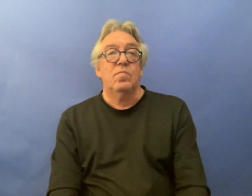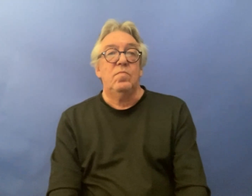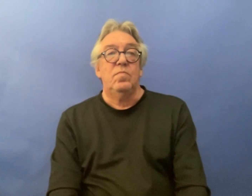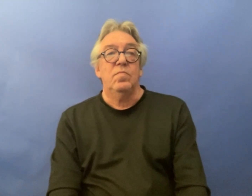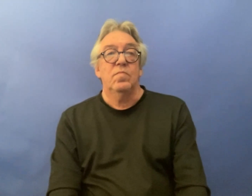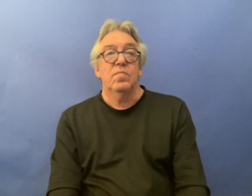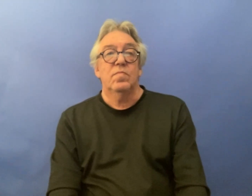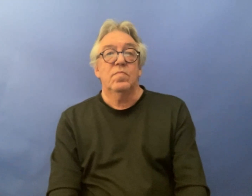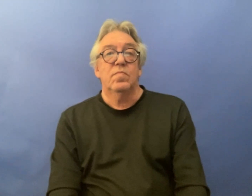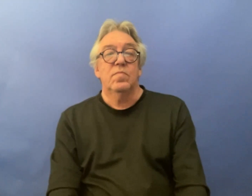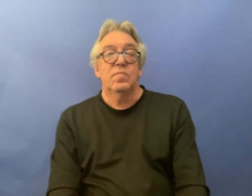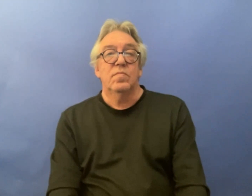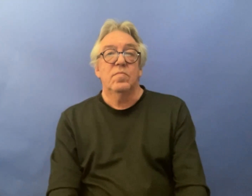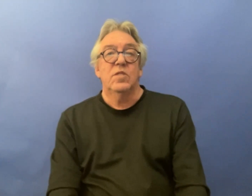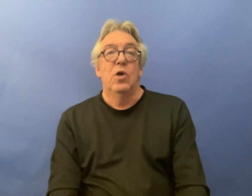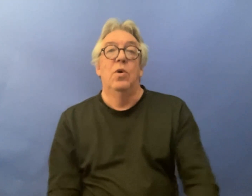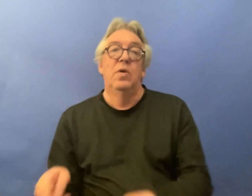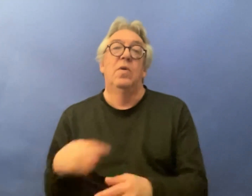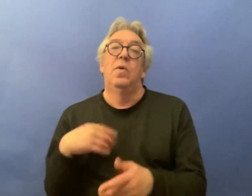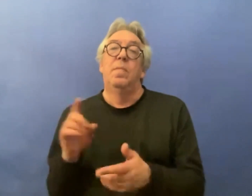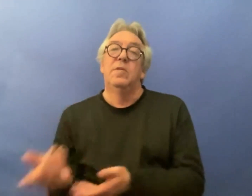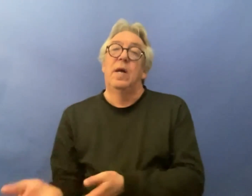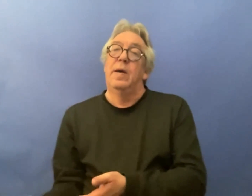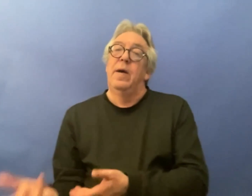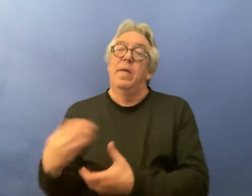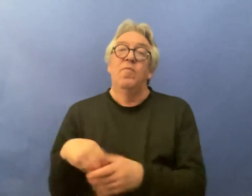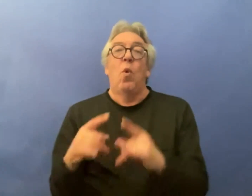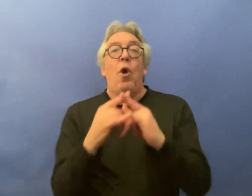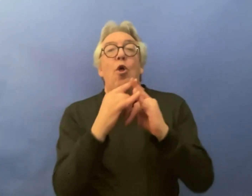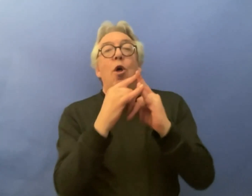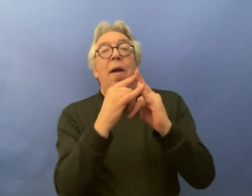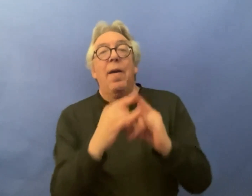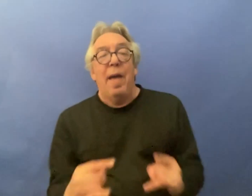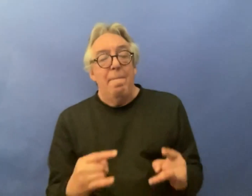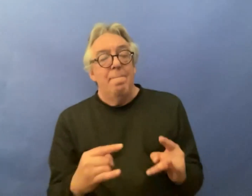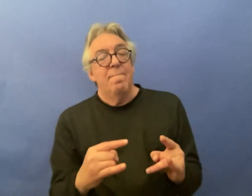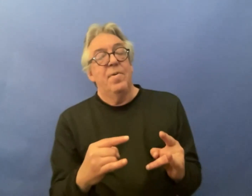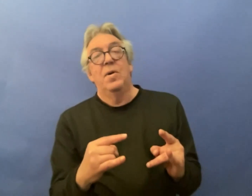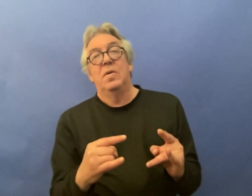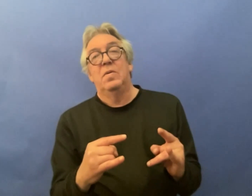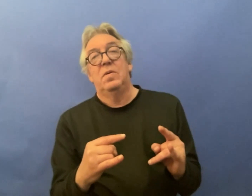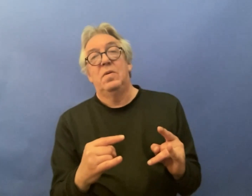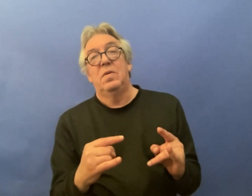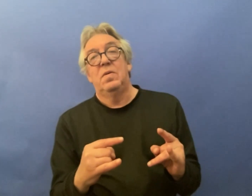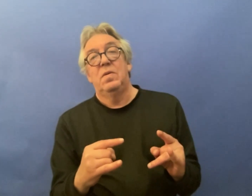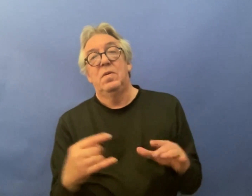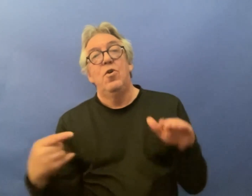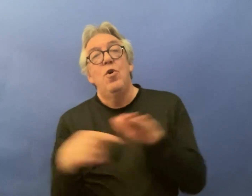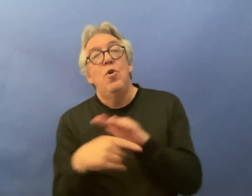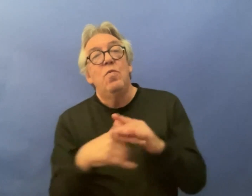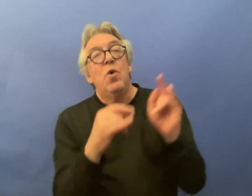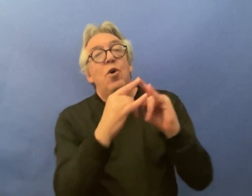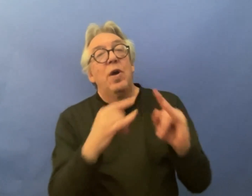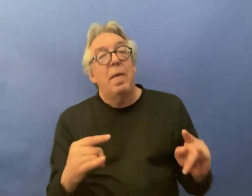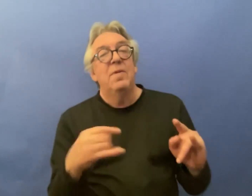the decision-making in camps or displacement sites. We've also pushed on also